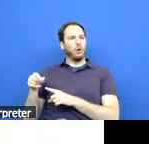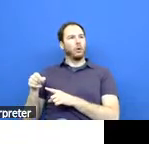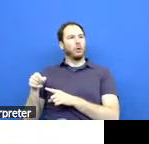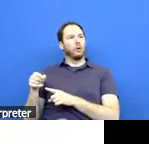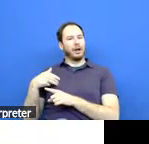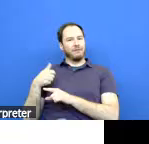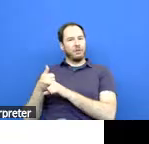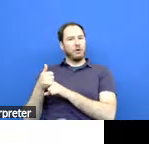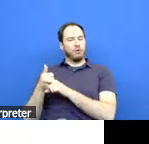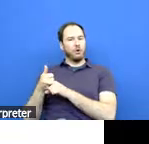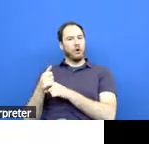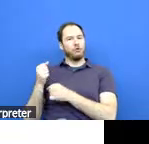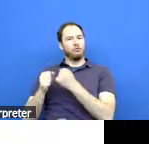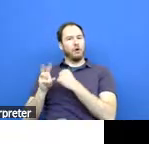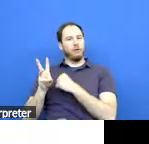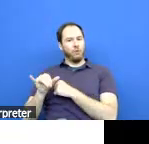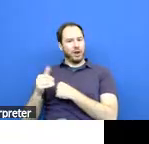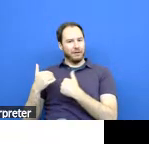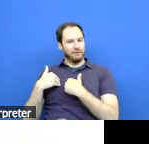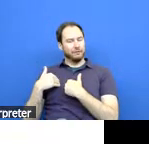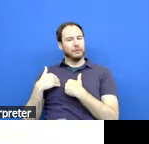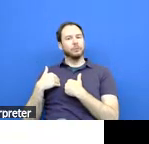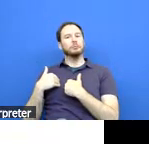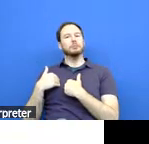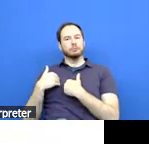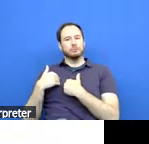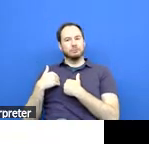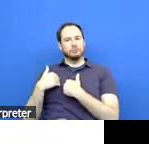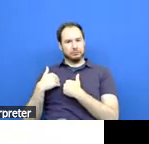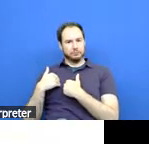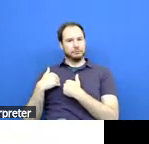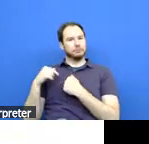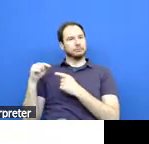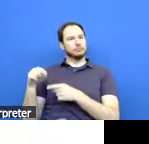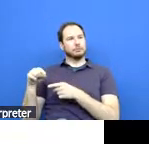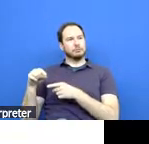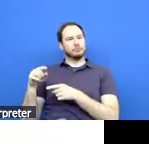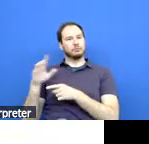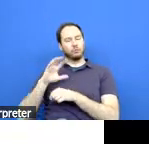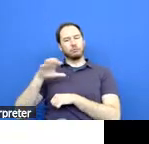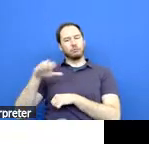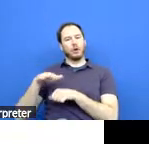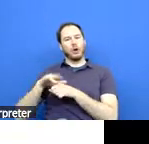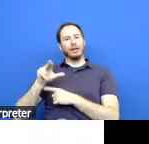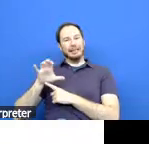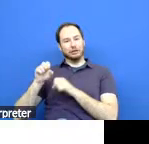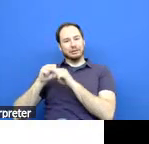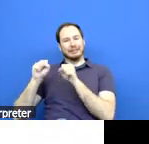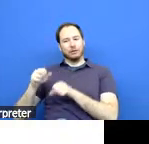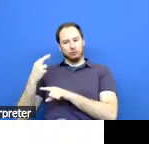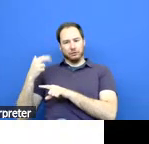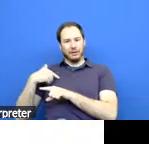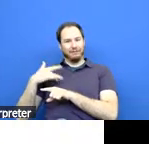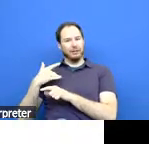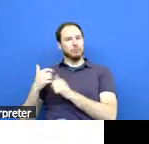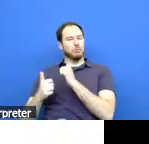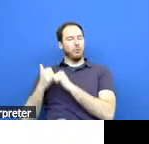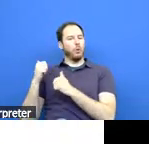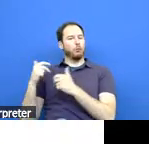with their own associated driveways. So we wanted to put those kind of on Erie Station because that's generally the higher portion of the